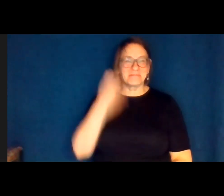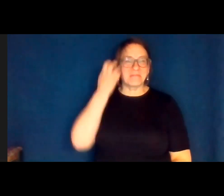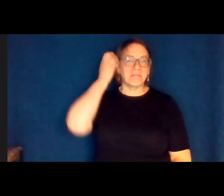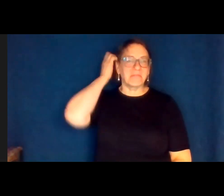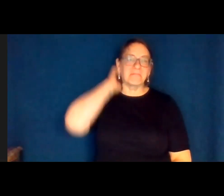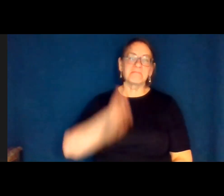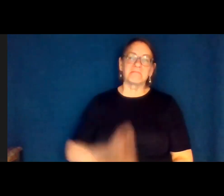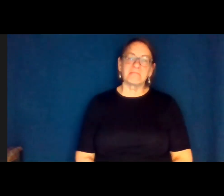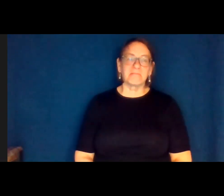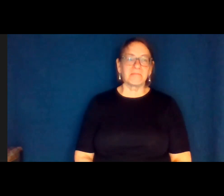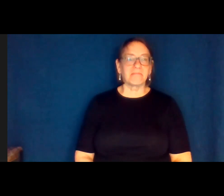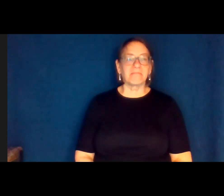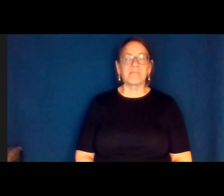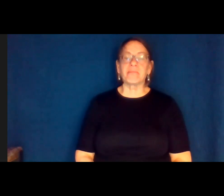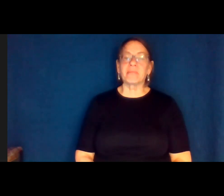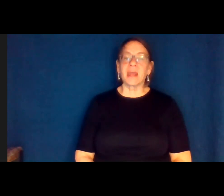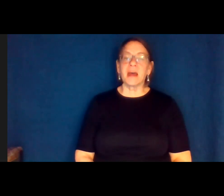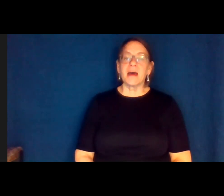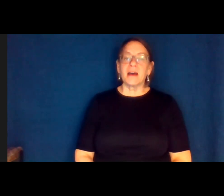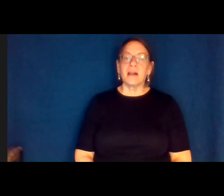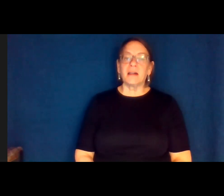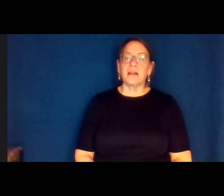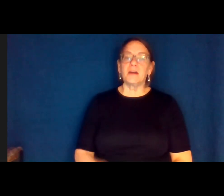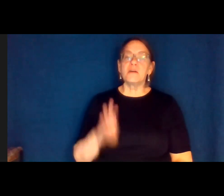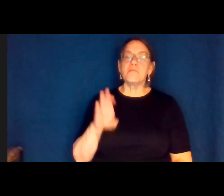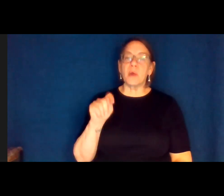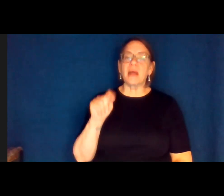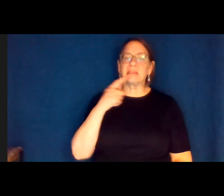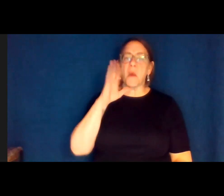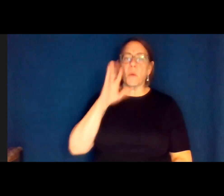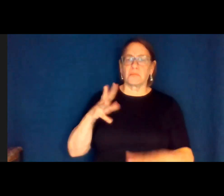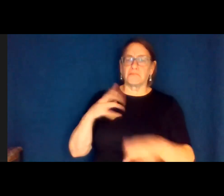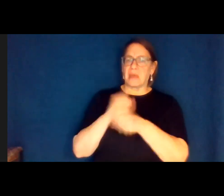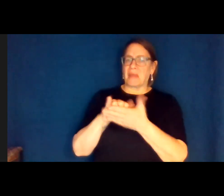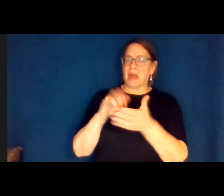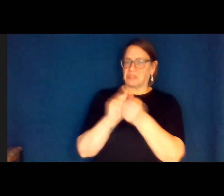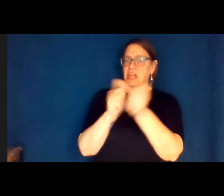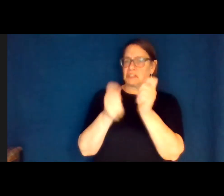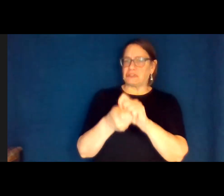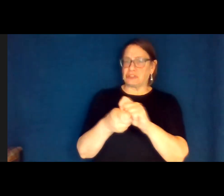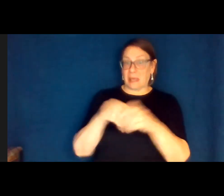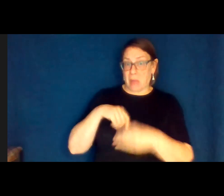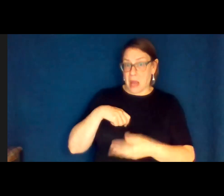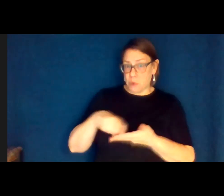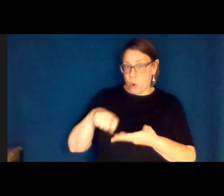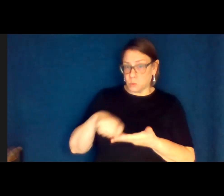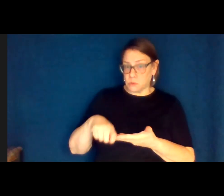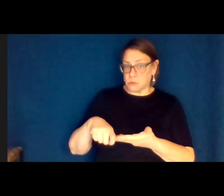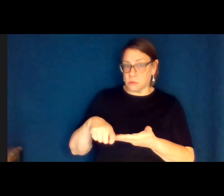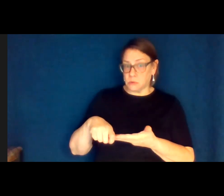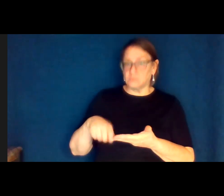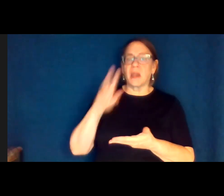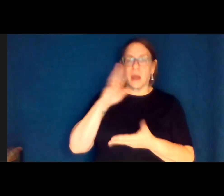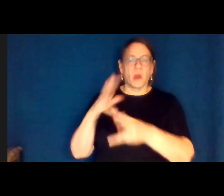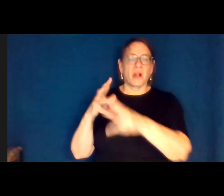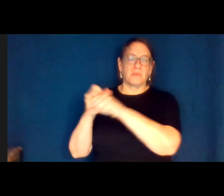All right, thanks for joining. I'm gonna make that update in my note, and I'll update it